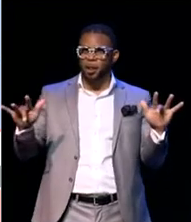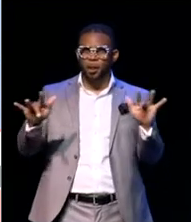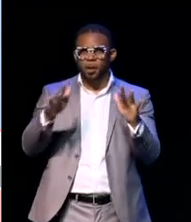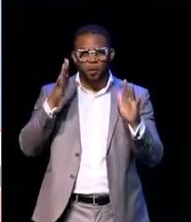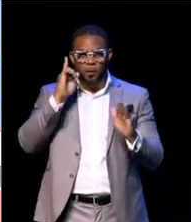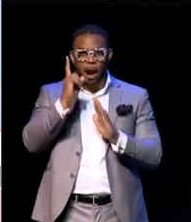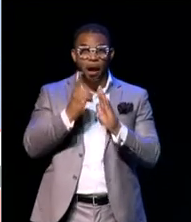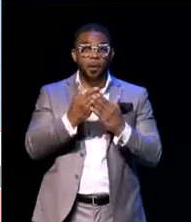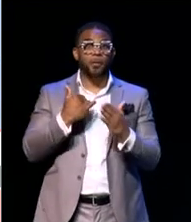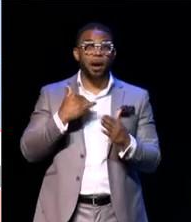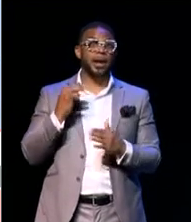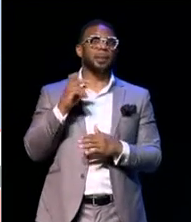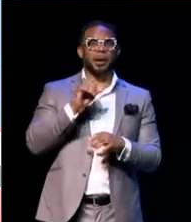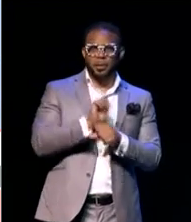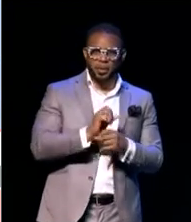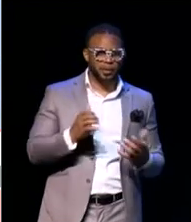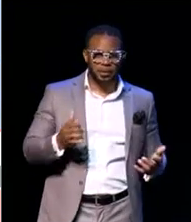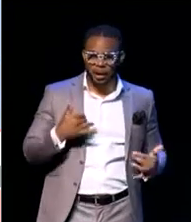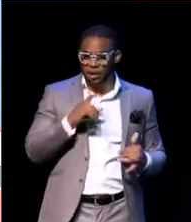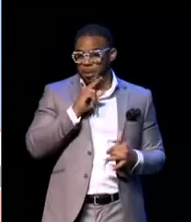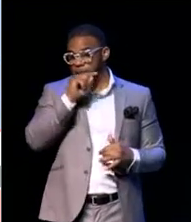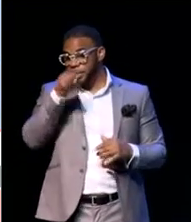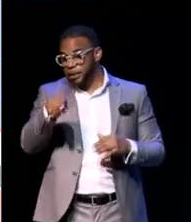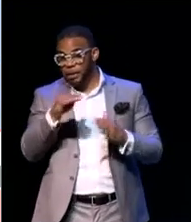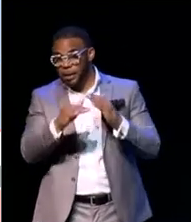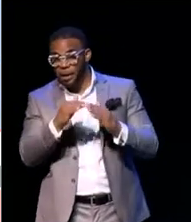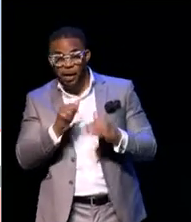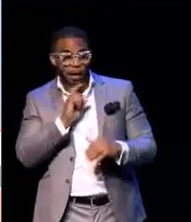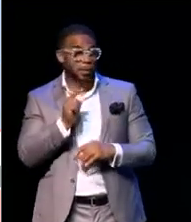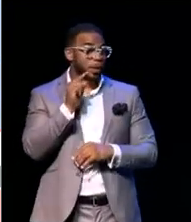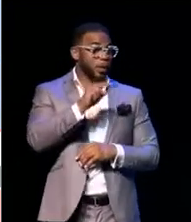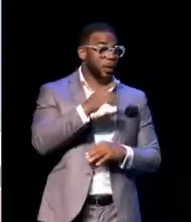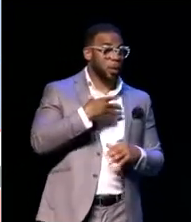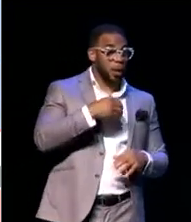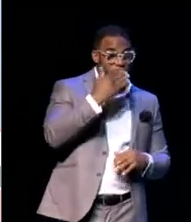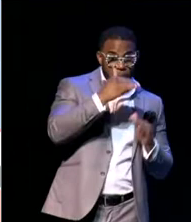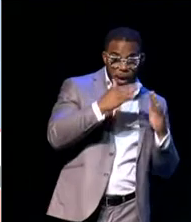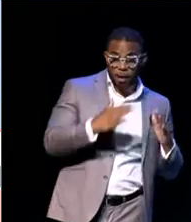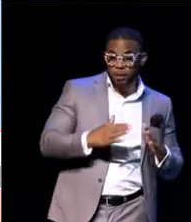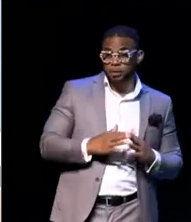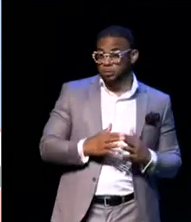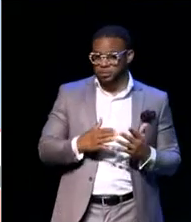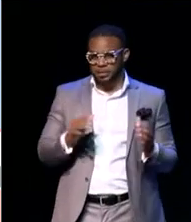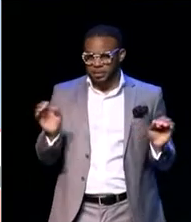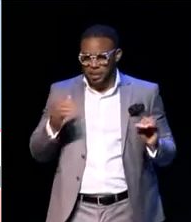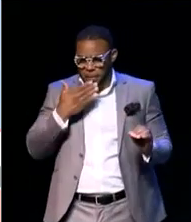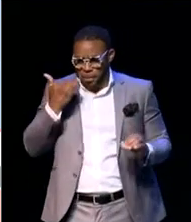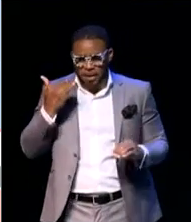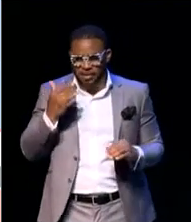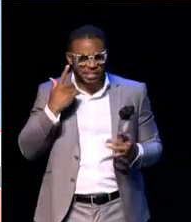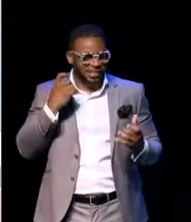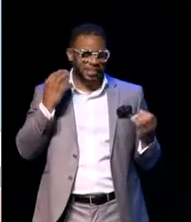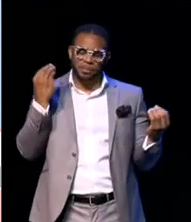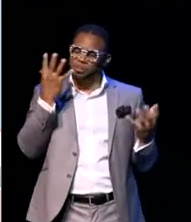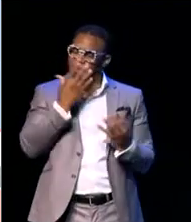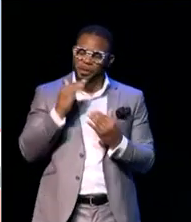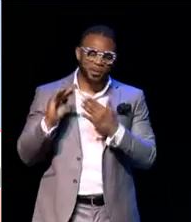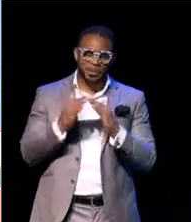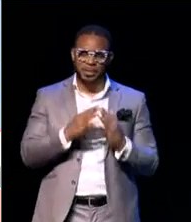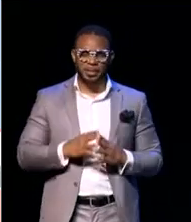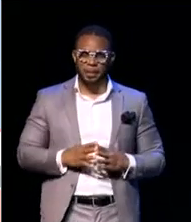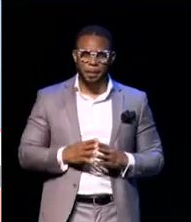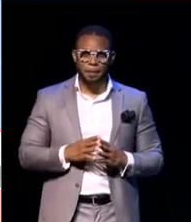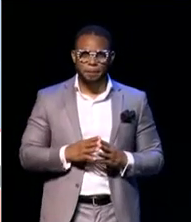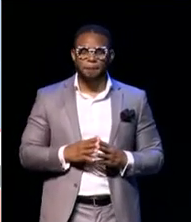for an hour before I get back to work. I can be downtown. I could be at the White House. There's nothing better. It's just a beautiful